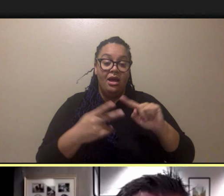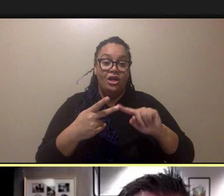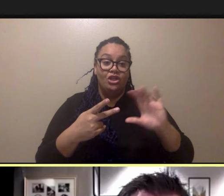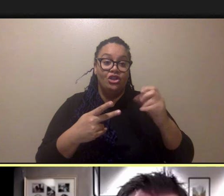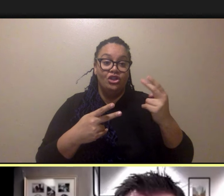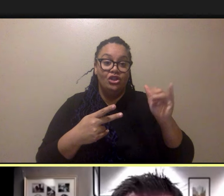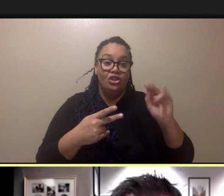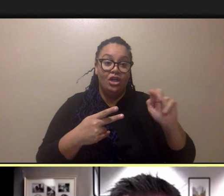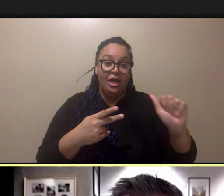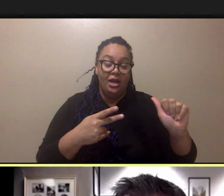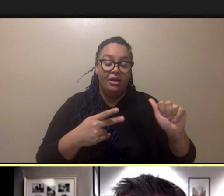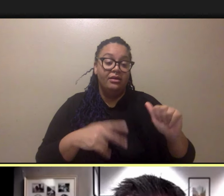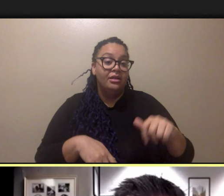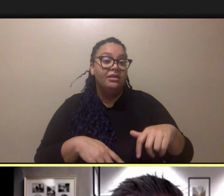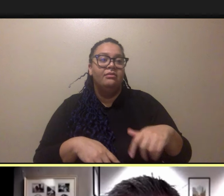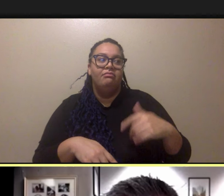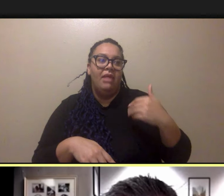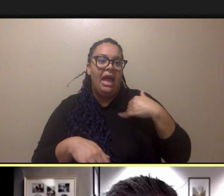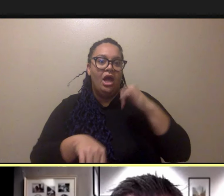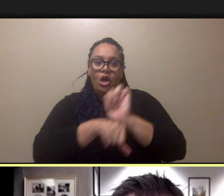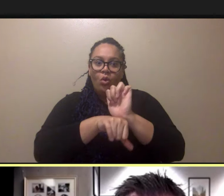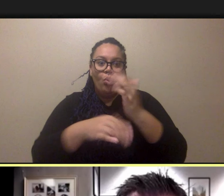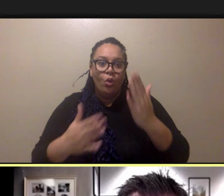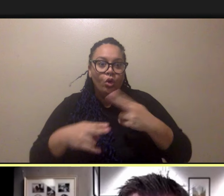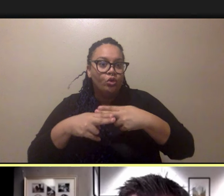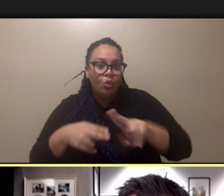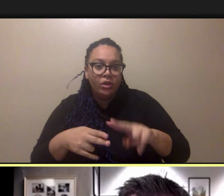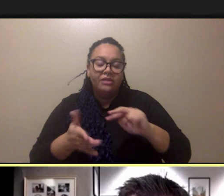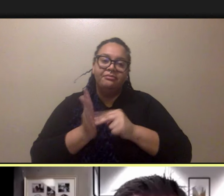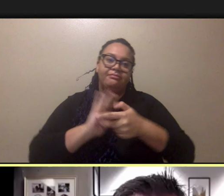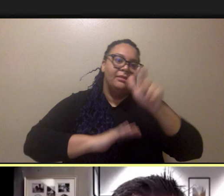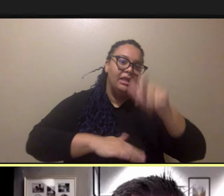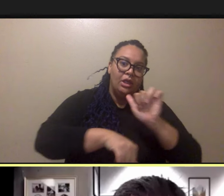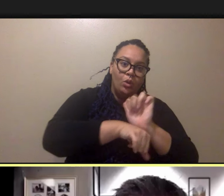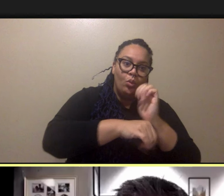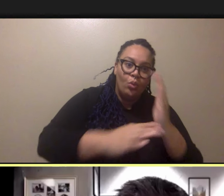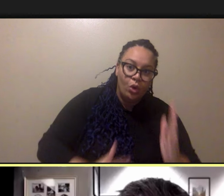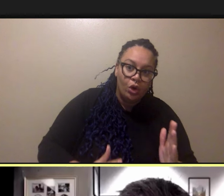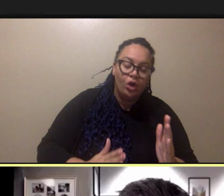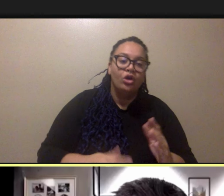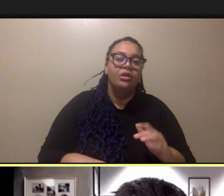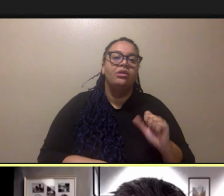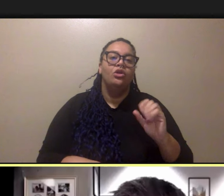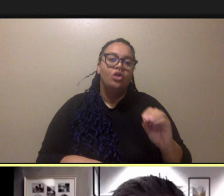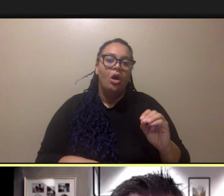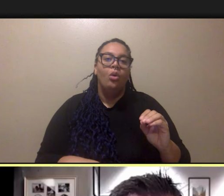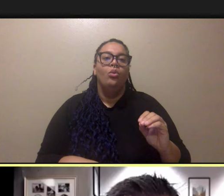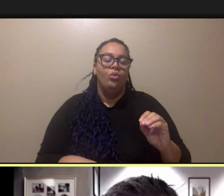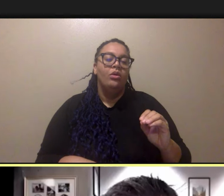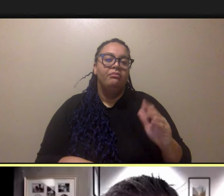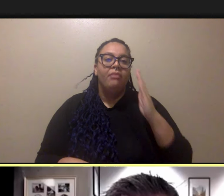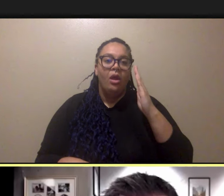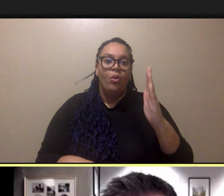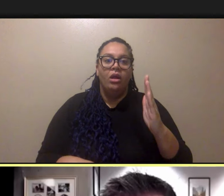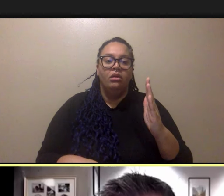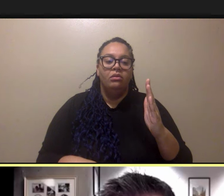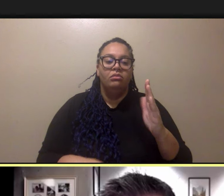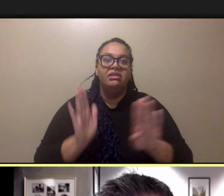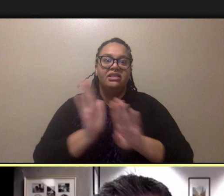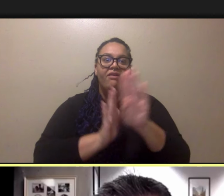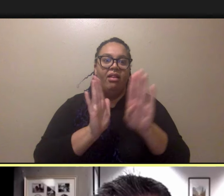shortage. They needed labor. This was a way to get it. There were people providing it, and they were going to grow this system. And